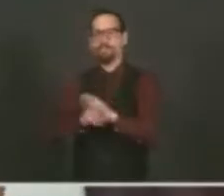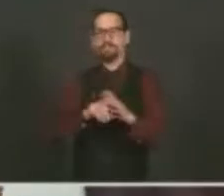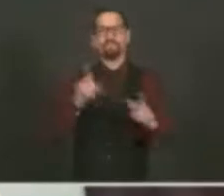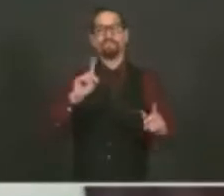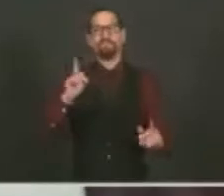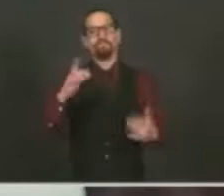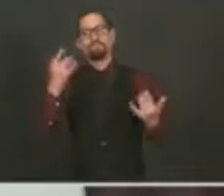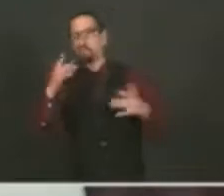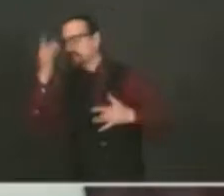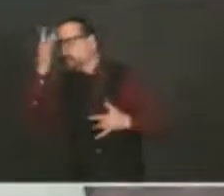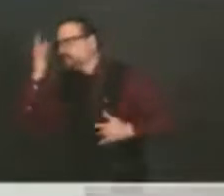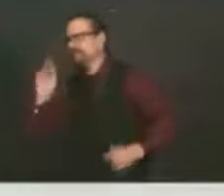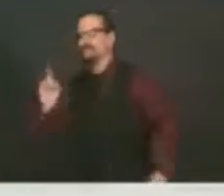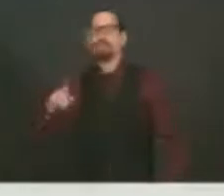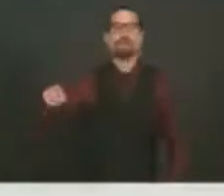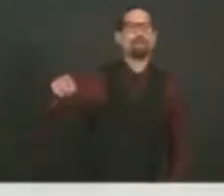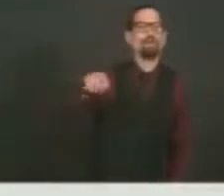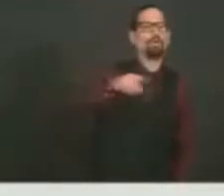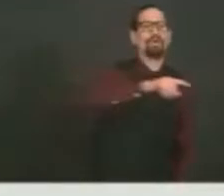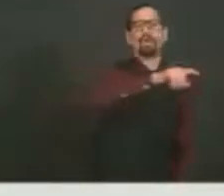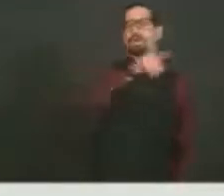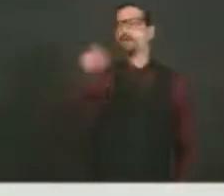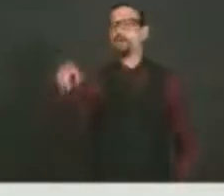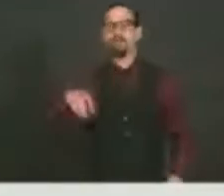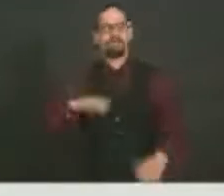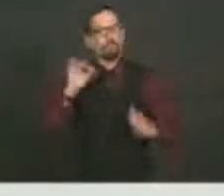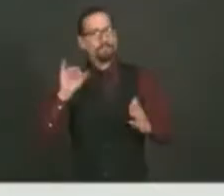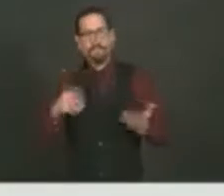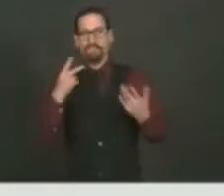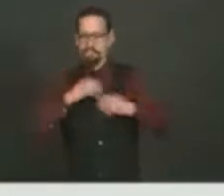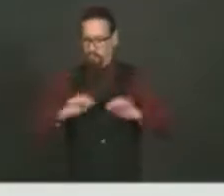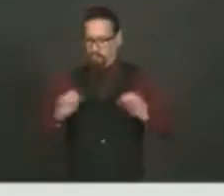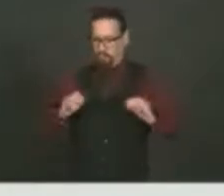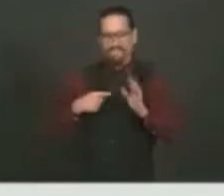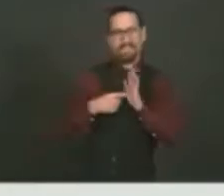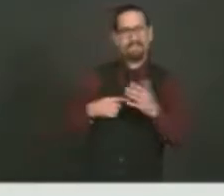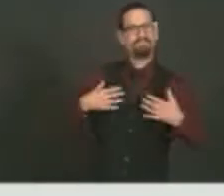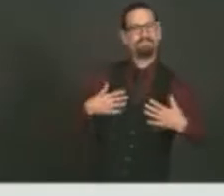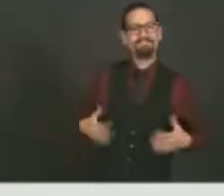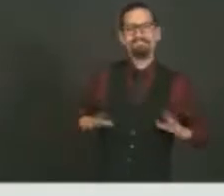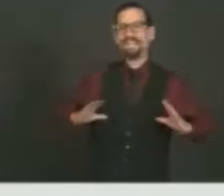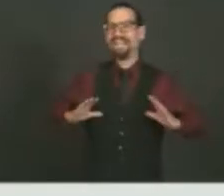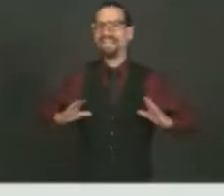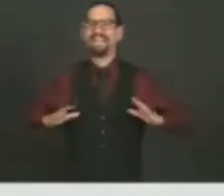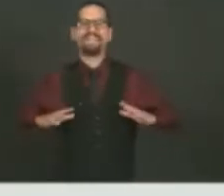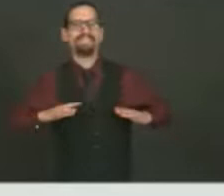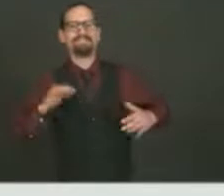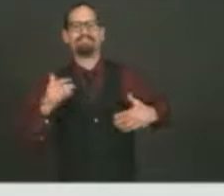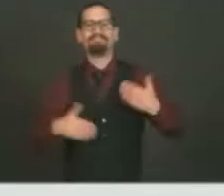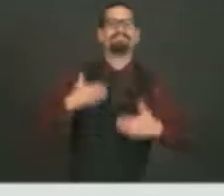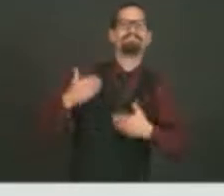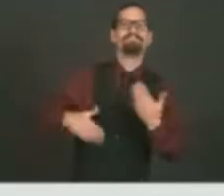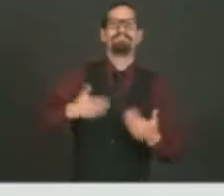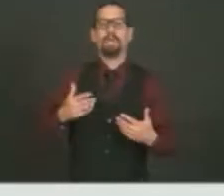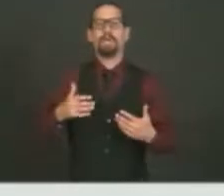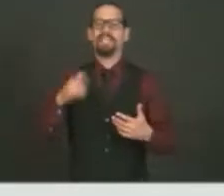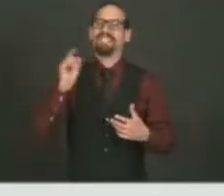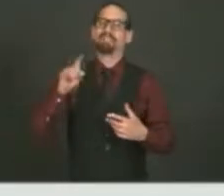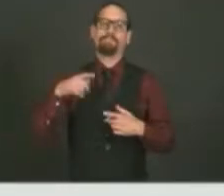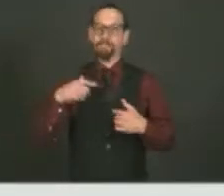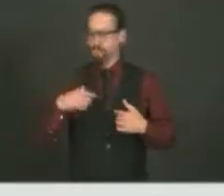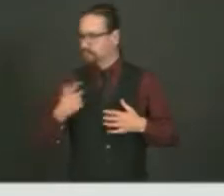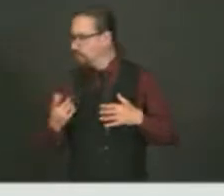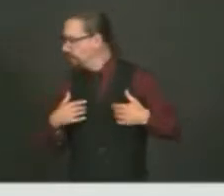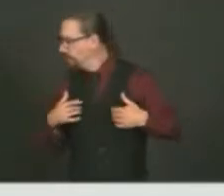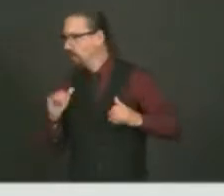people and getting asymptomatic people into isolation. That's our problem right now. People who have the virus,